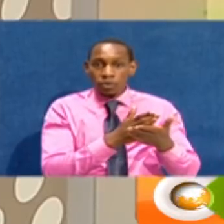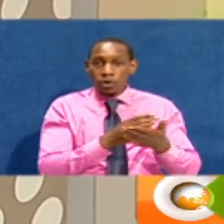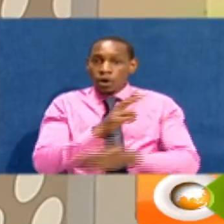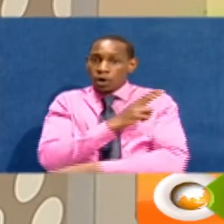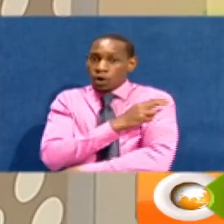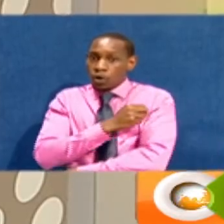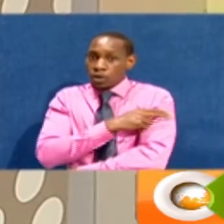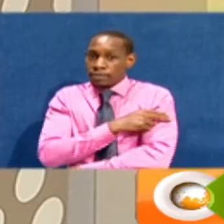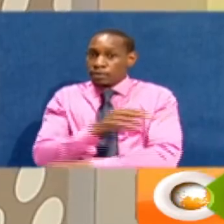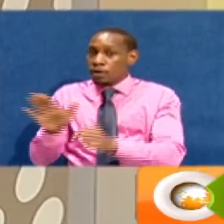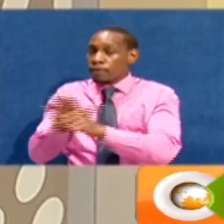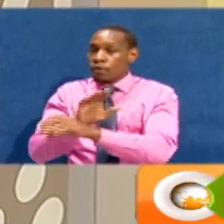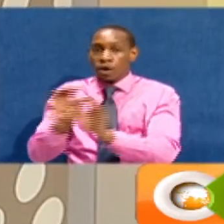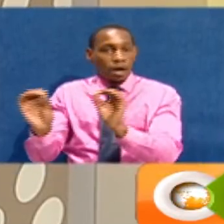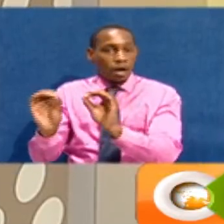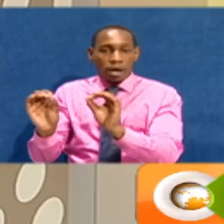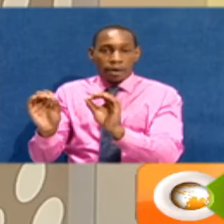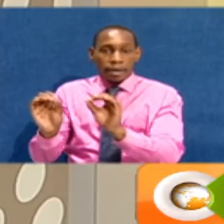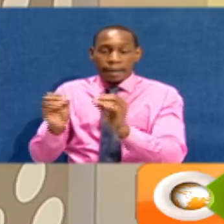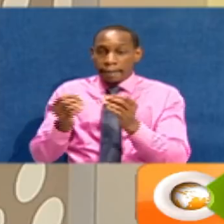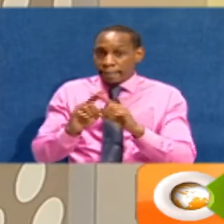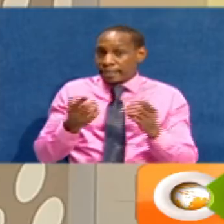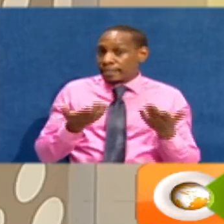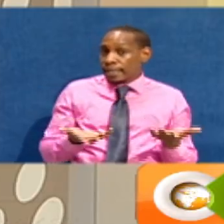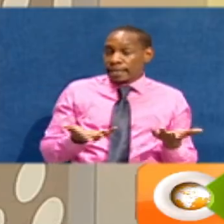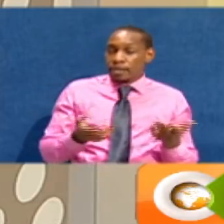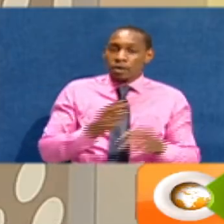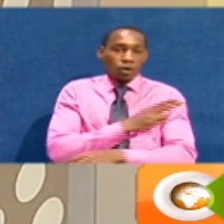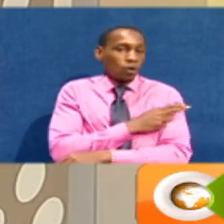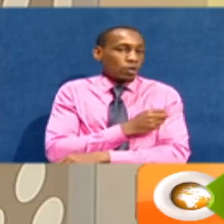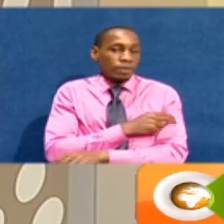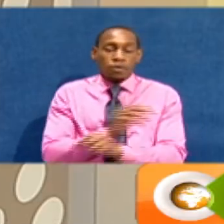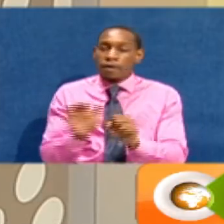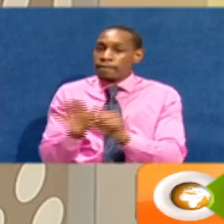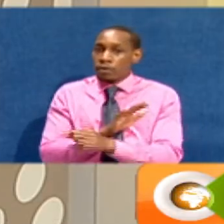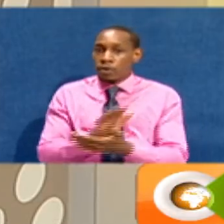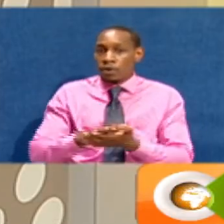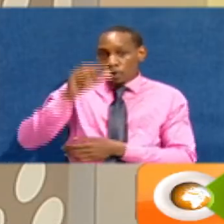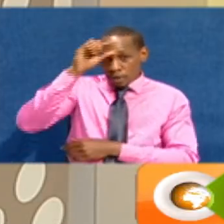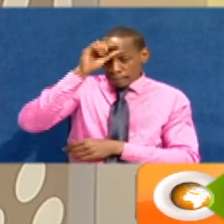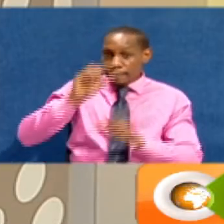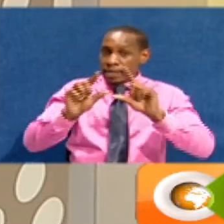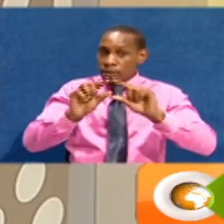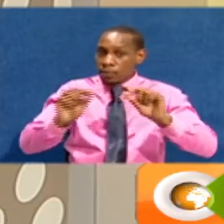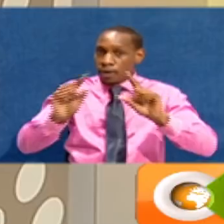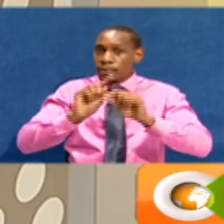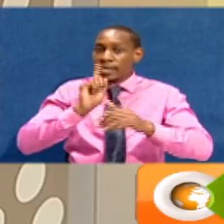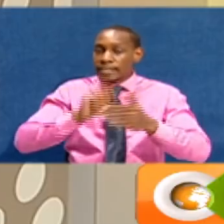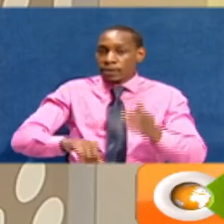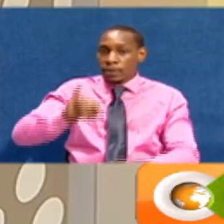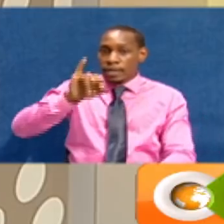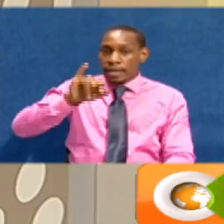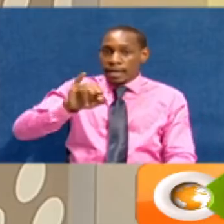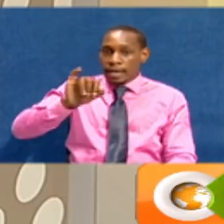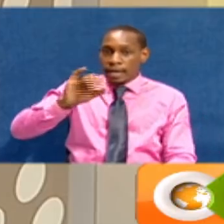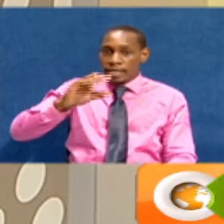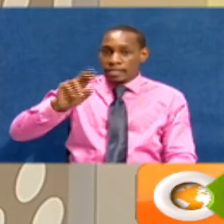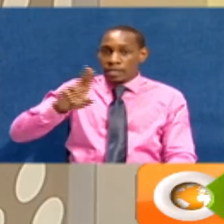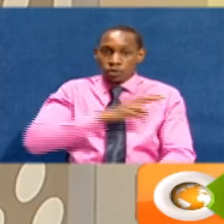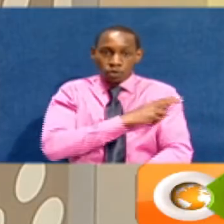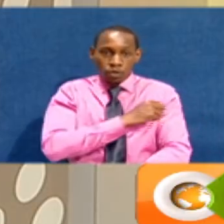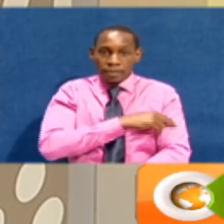that our hospitals are not overrun. Guess what? They are. The government itself saying ICU